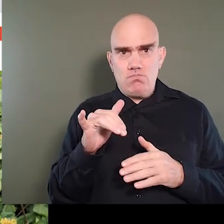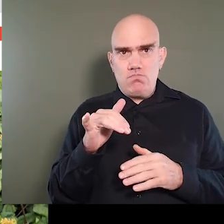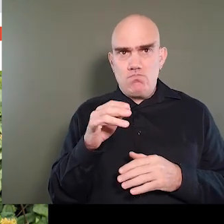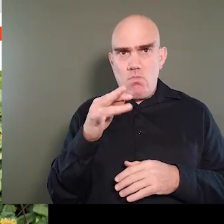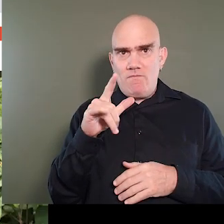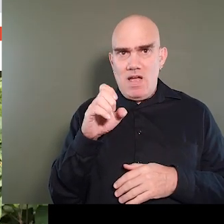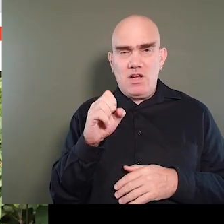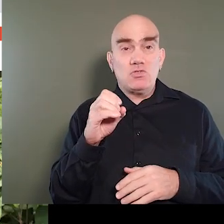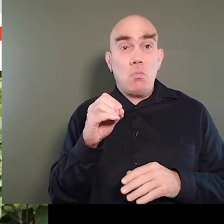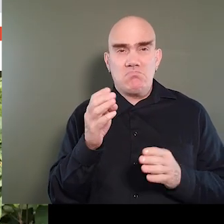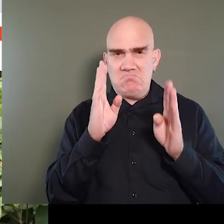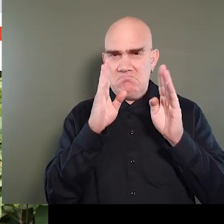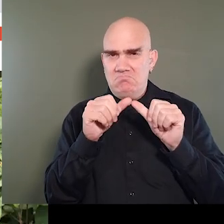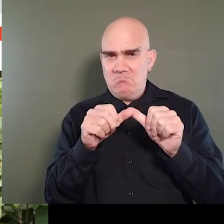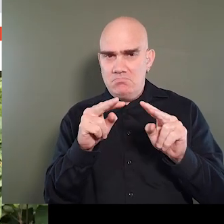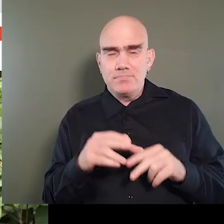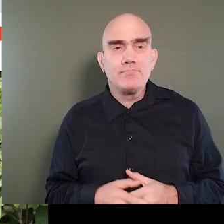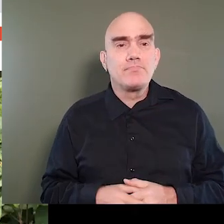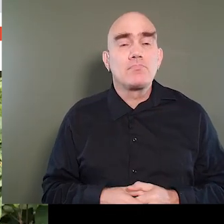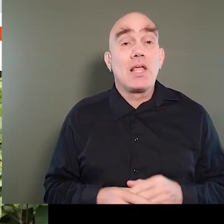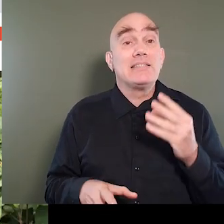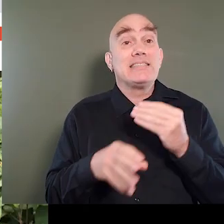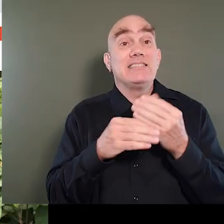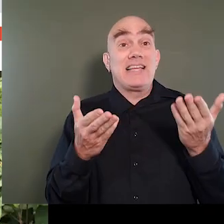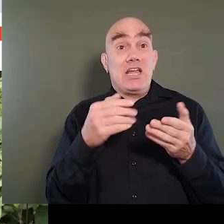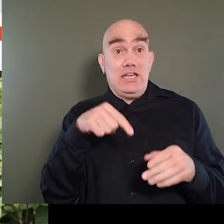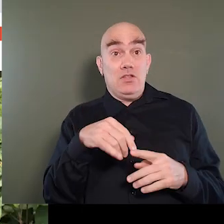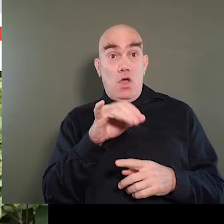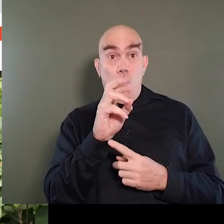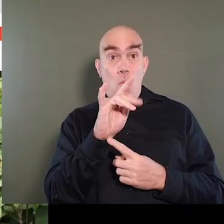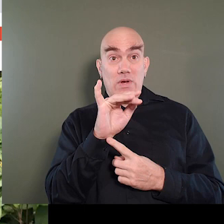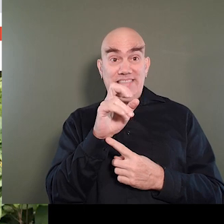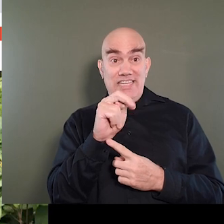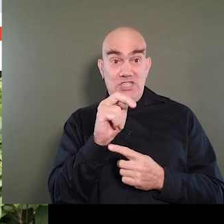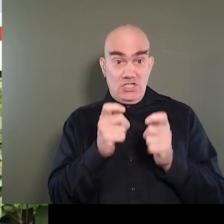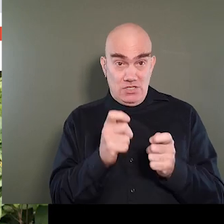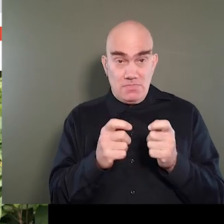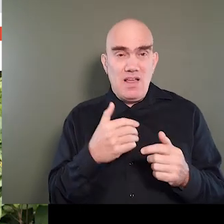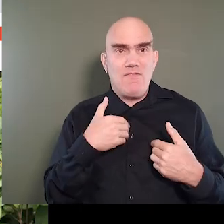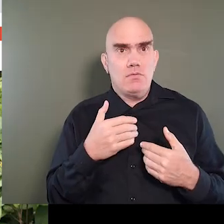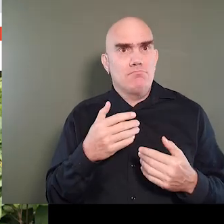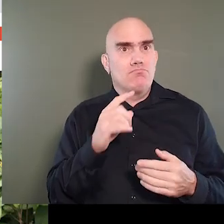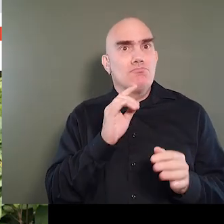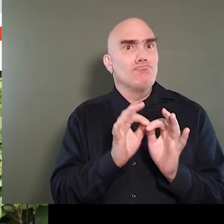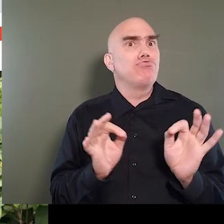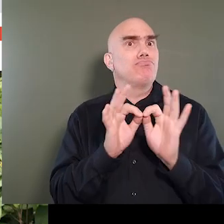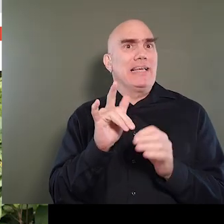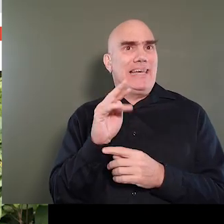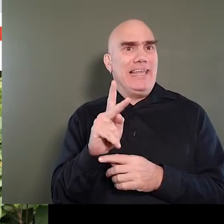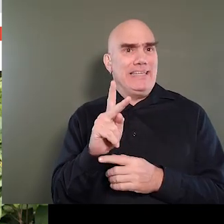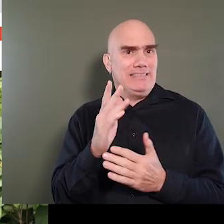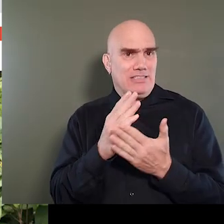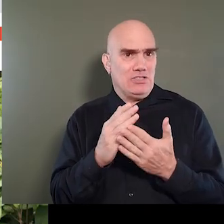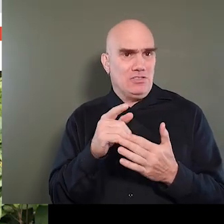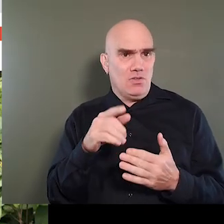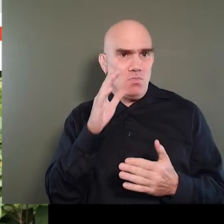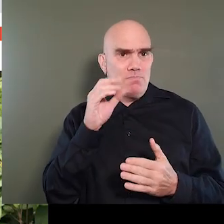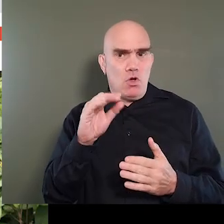stay tuned. Additionally, down here in the orientation adjustments, there is a useful links section. This